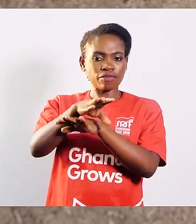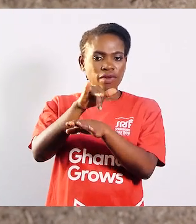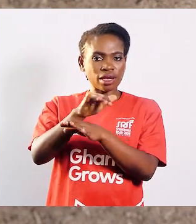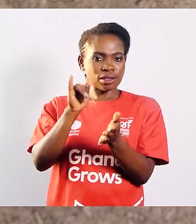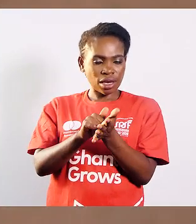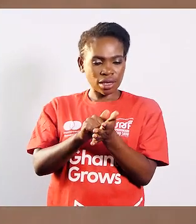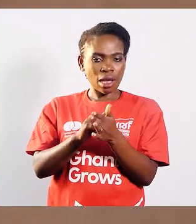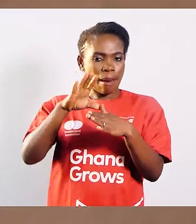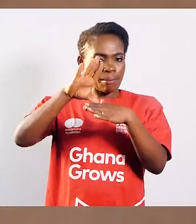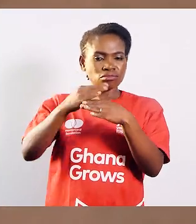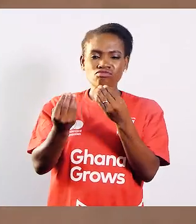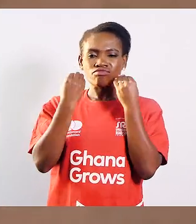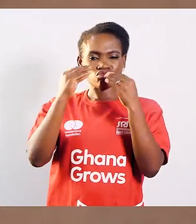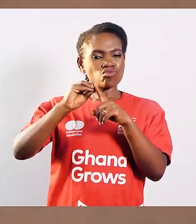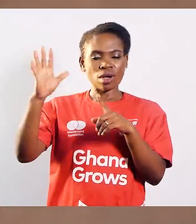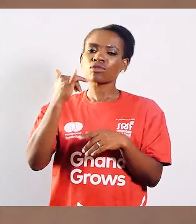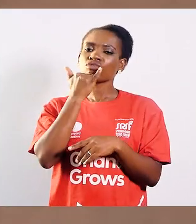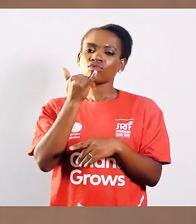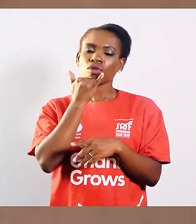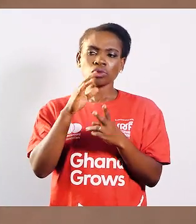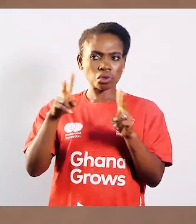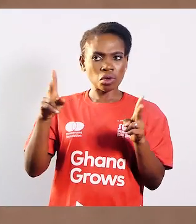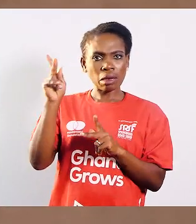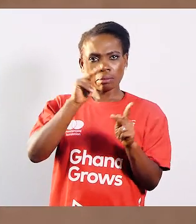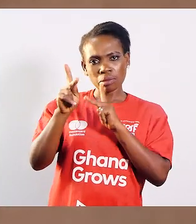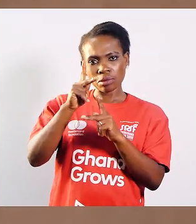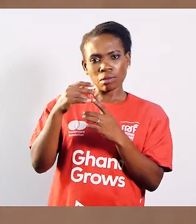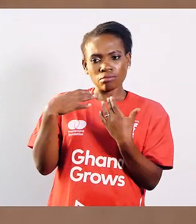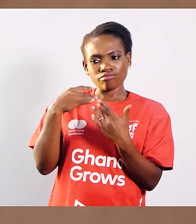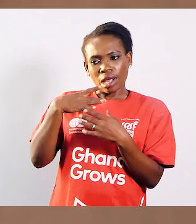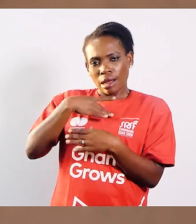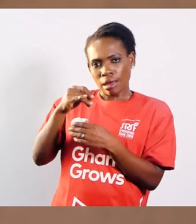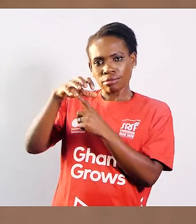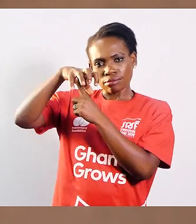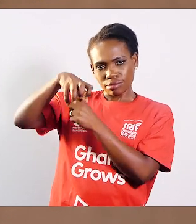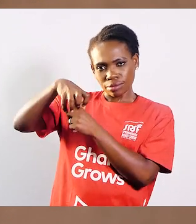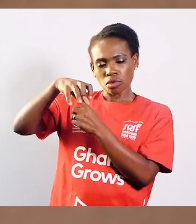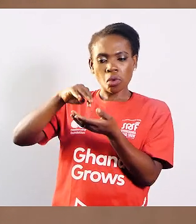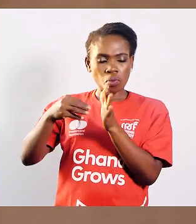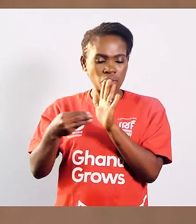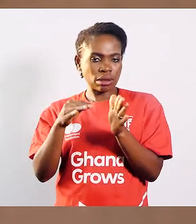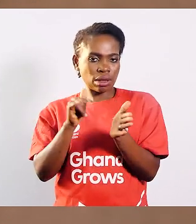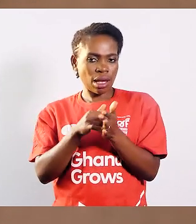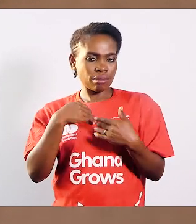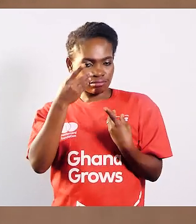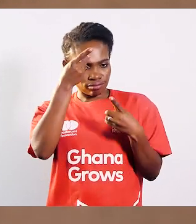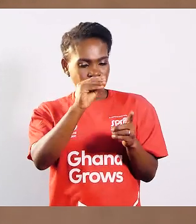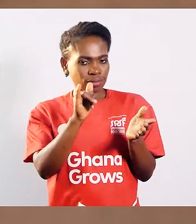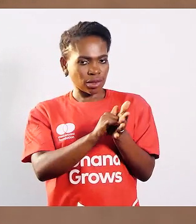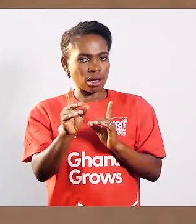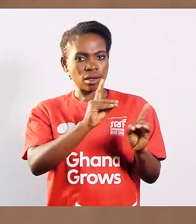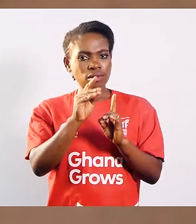doctors advise us to reduce the consumption of meat. So we saw mushroom as an opportunity to replace the consumption of the